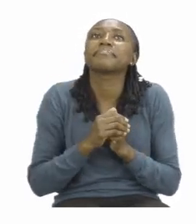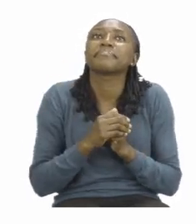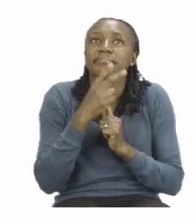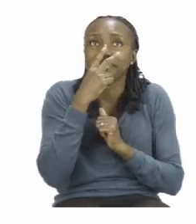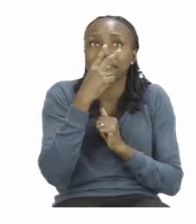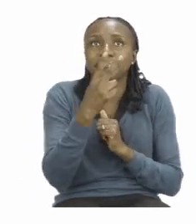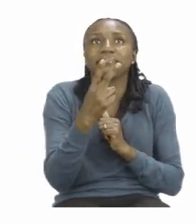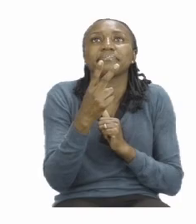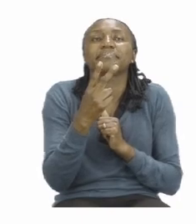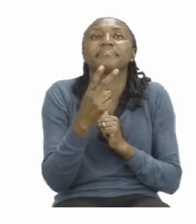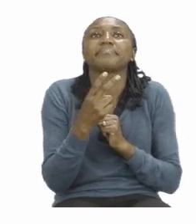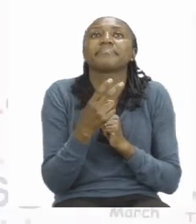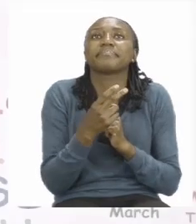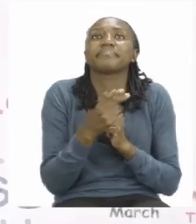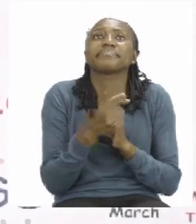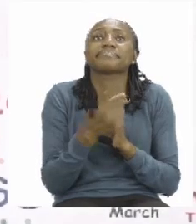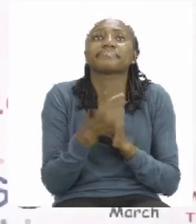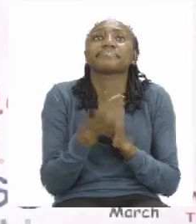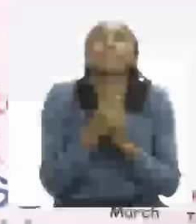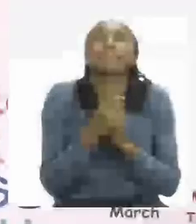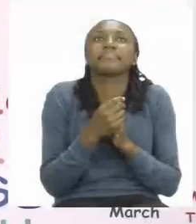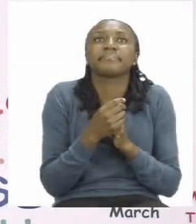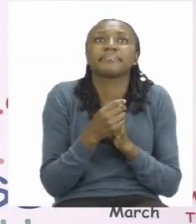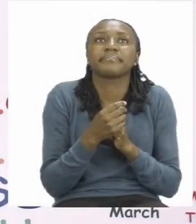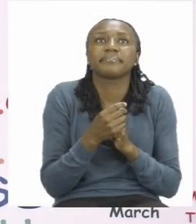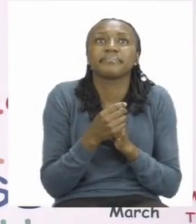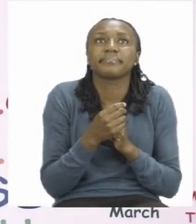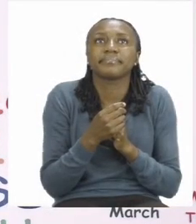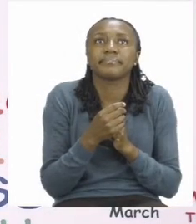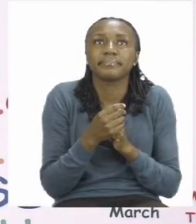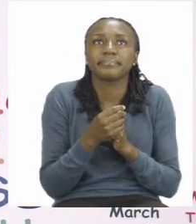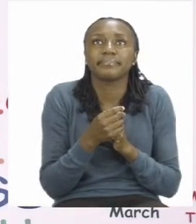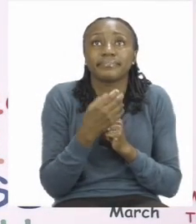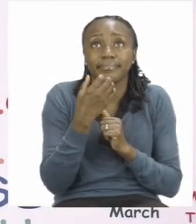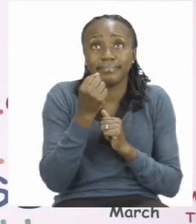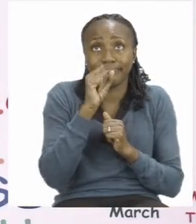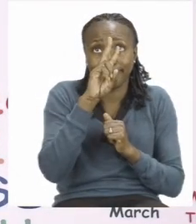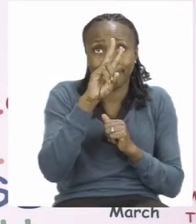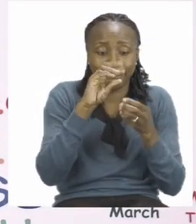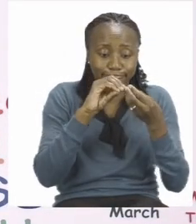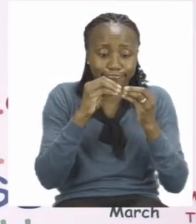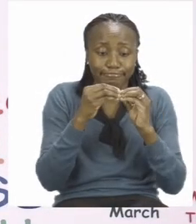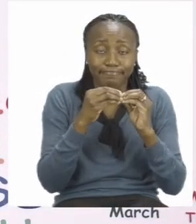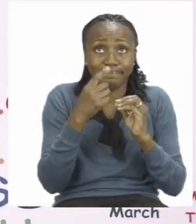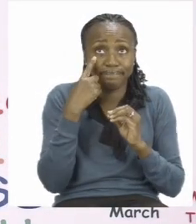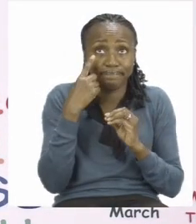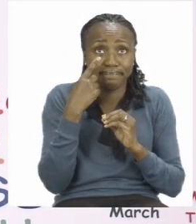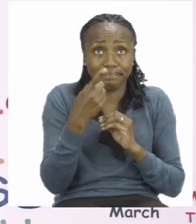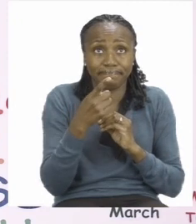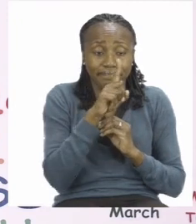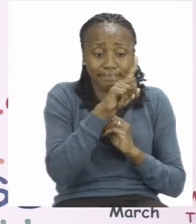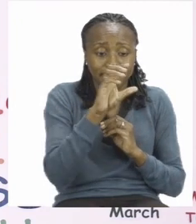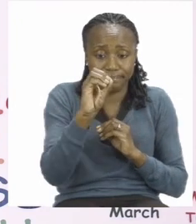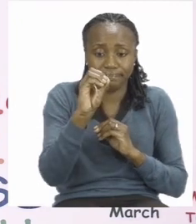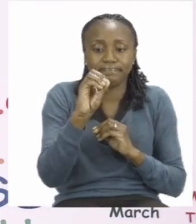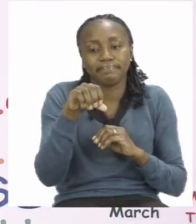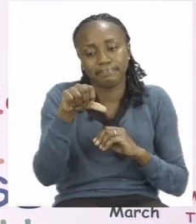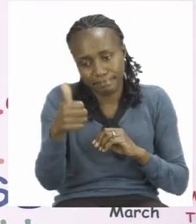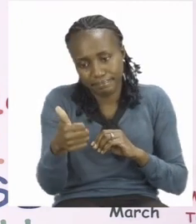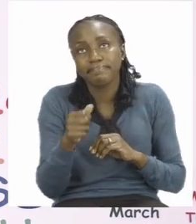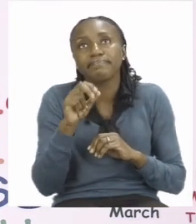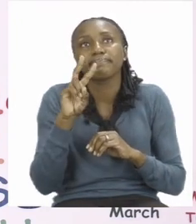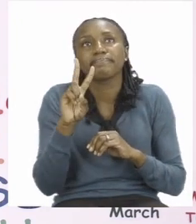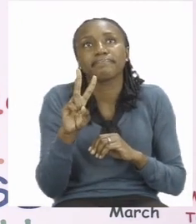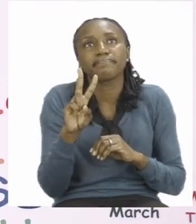board. On the board, I have 2 numbers we're going to look at, 10 and 2.